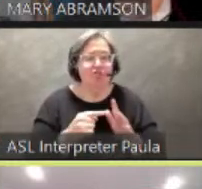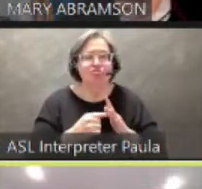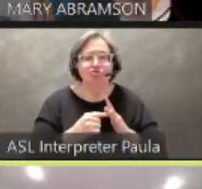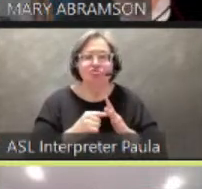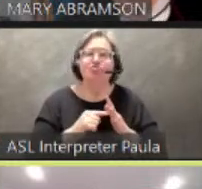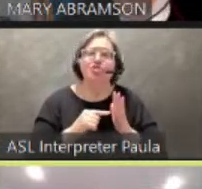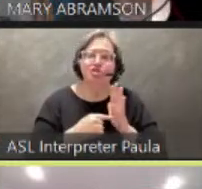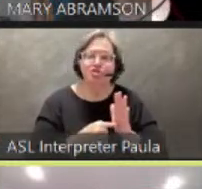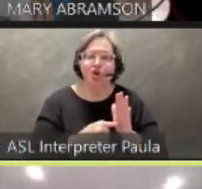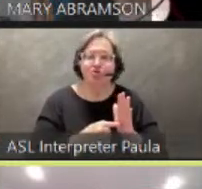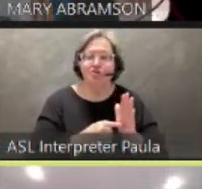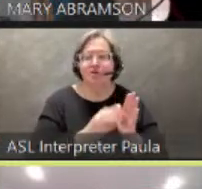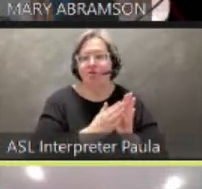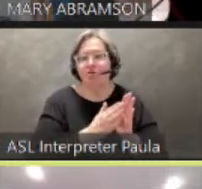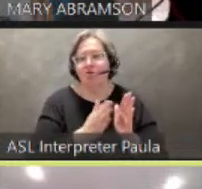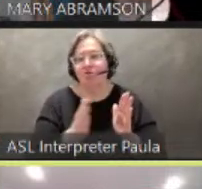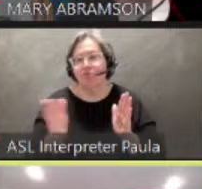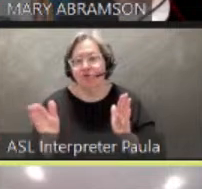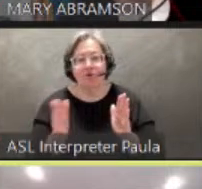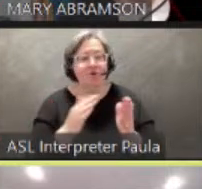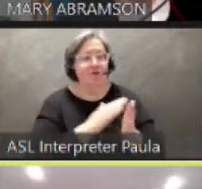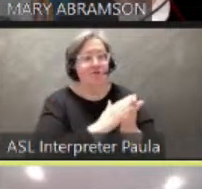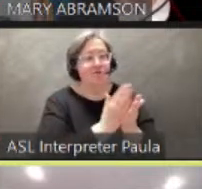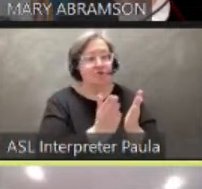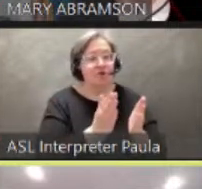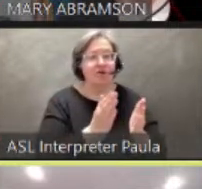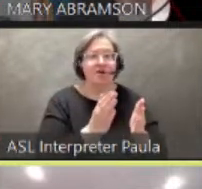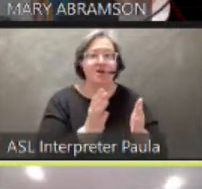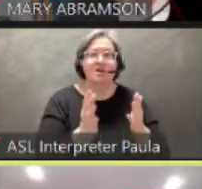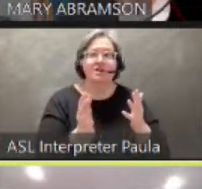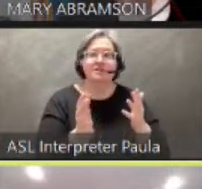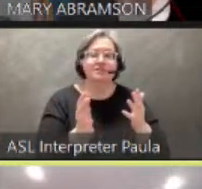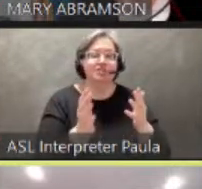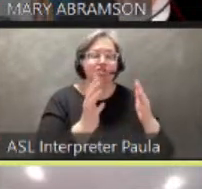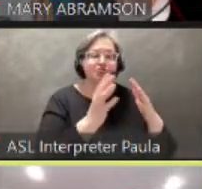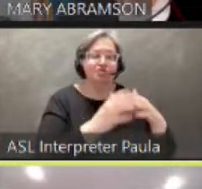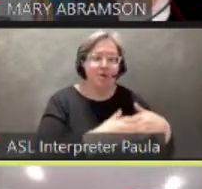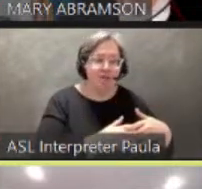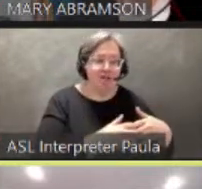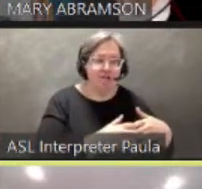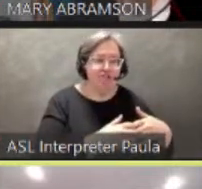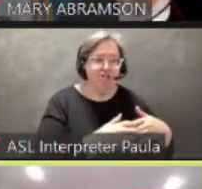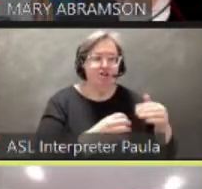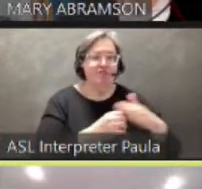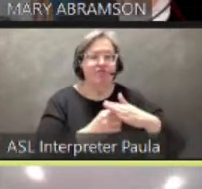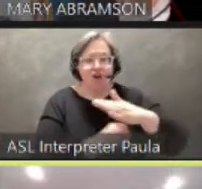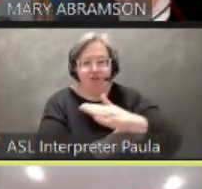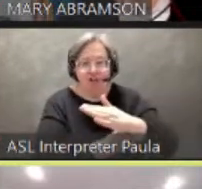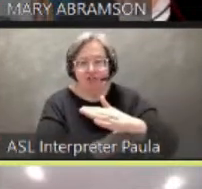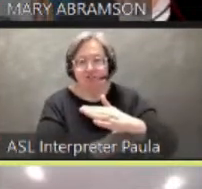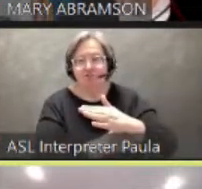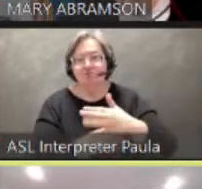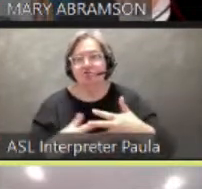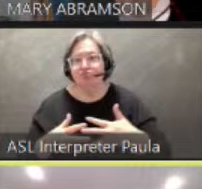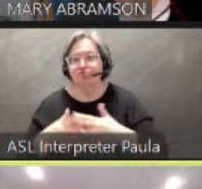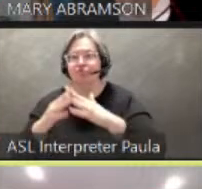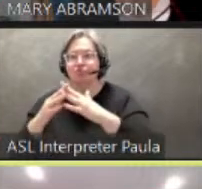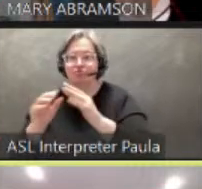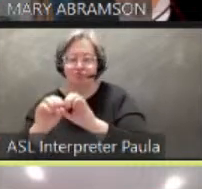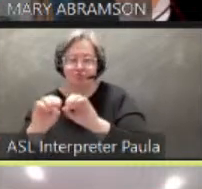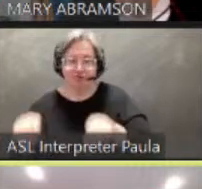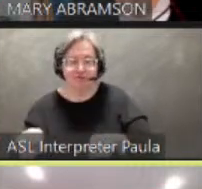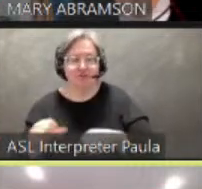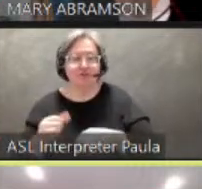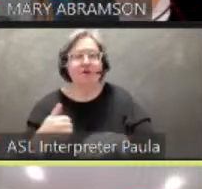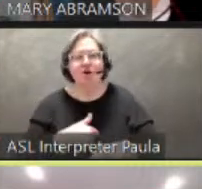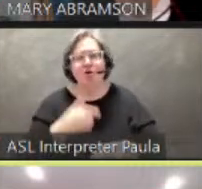work. Again, going from demolition foundations up to the station. We assume that the work to modify the